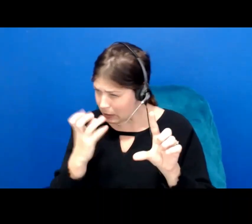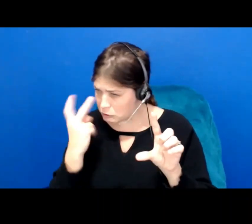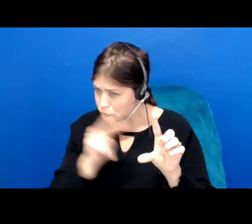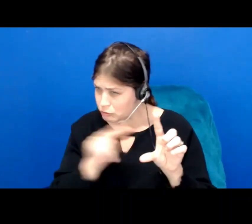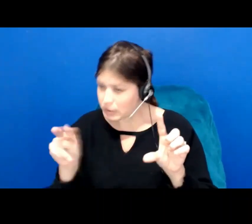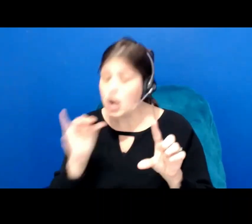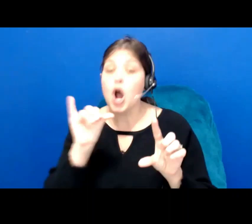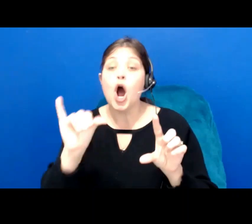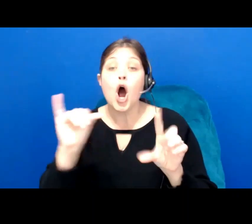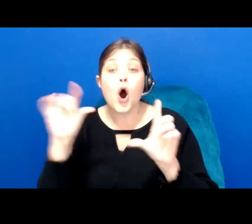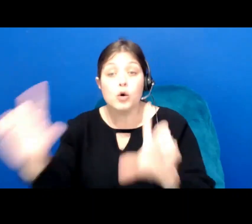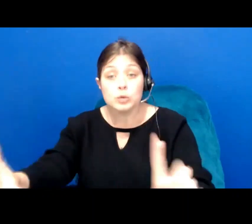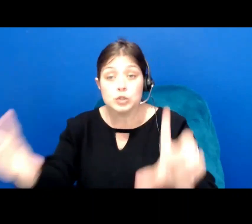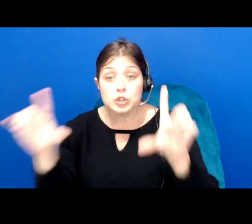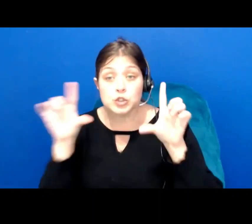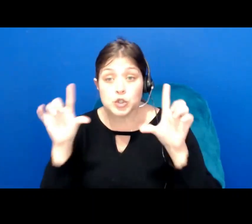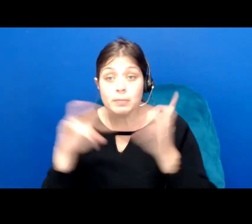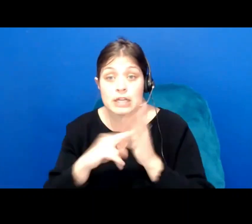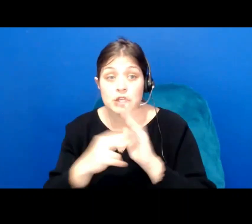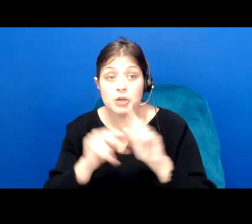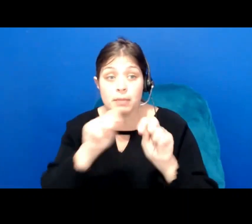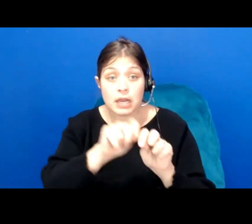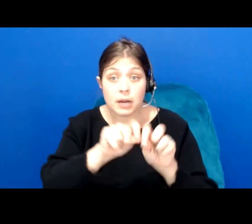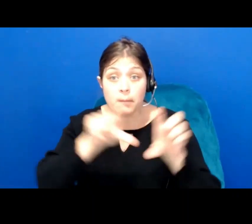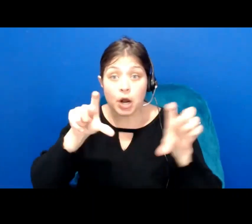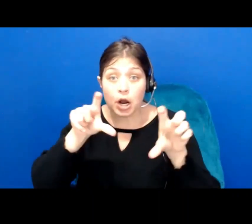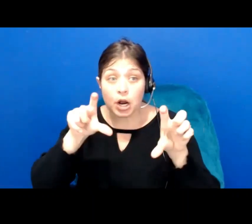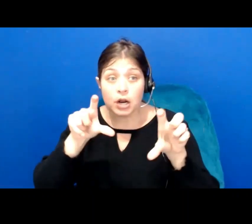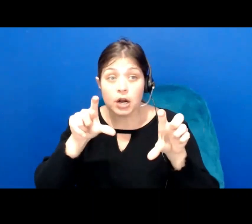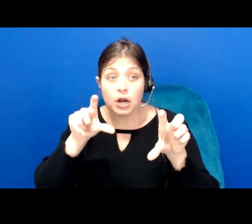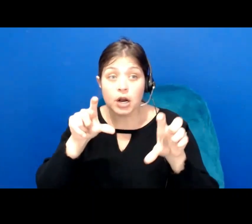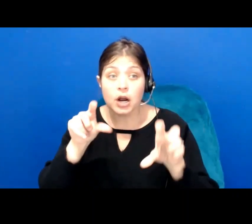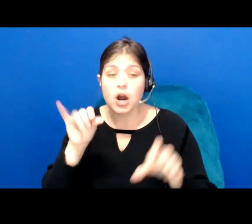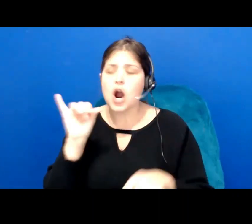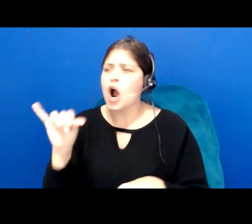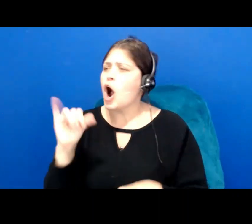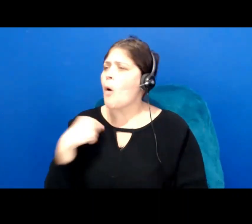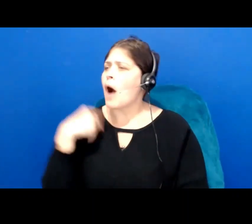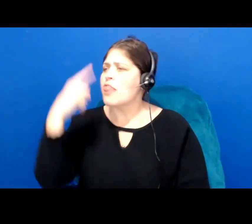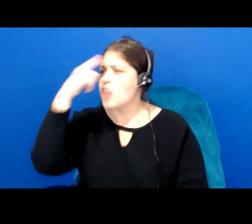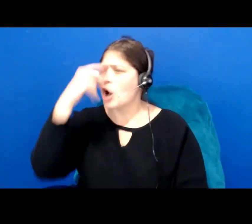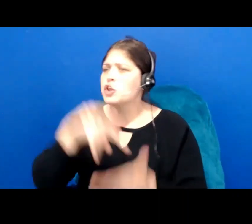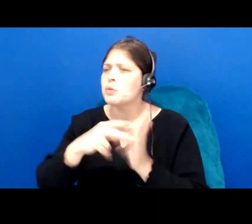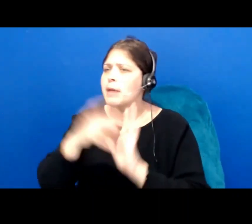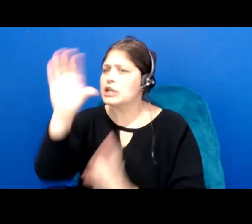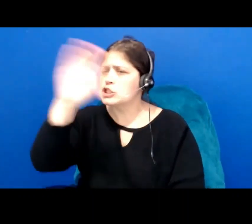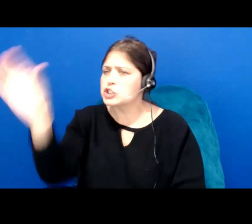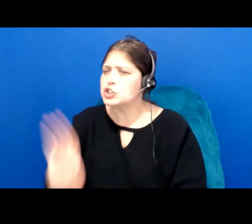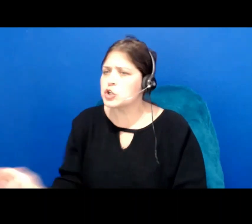Zoom in, as in enlarge. Oh, zoom in, enlarge. Oh, I thought you meant Zoom. No.